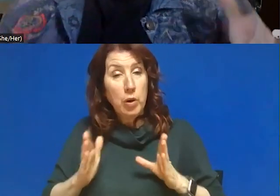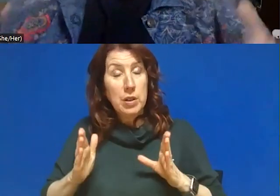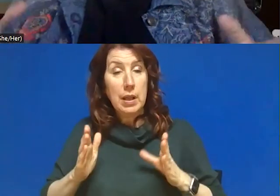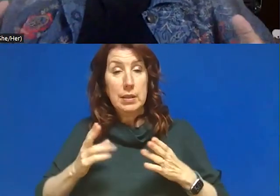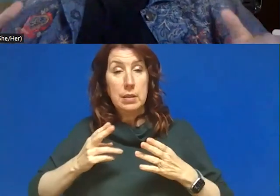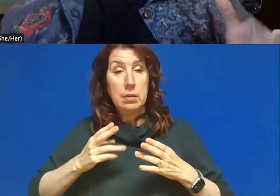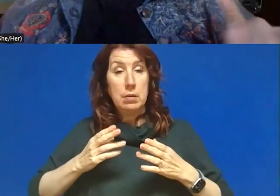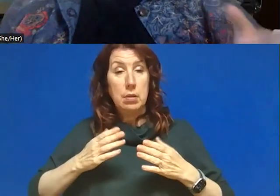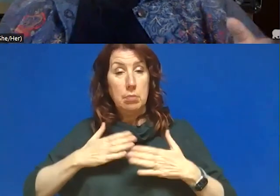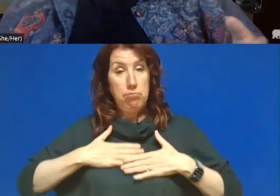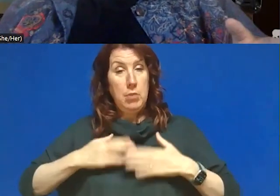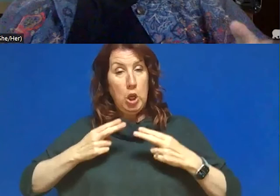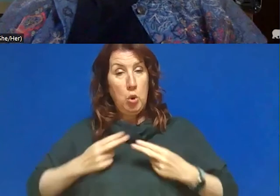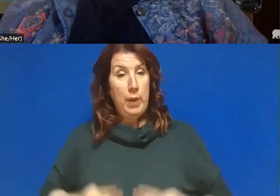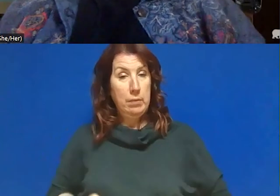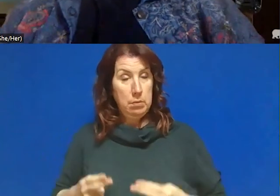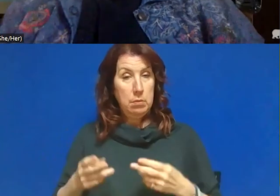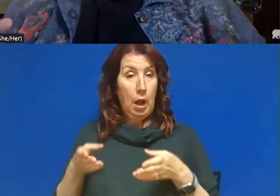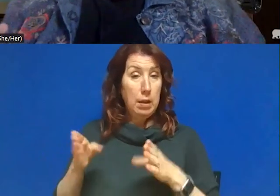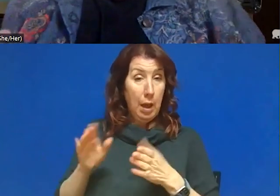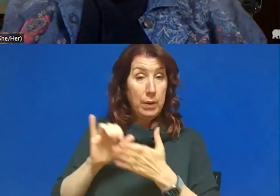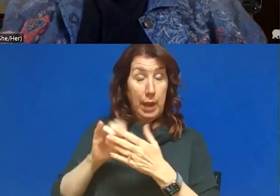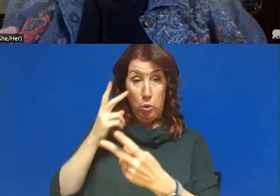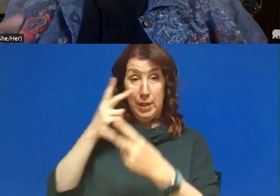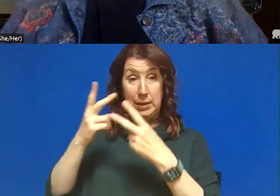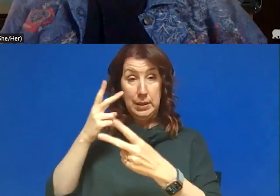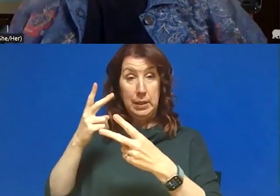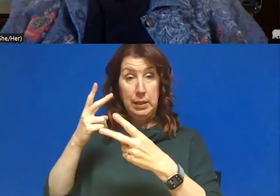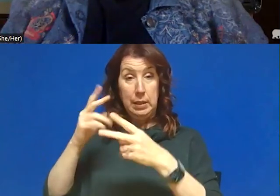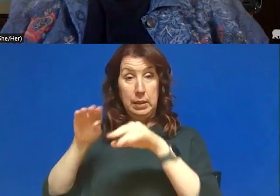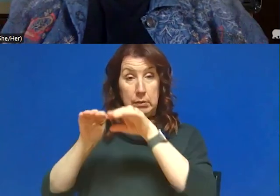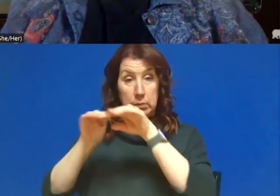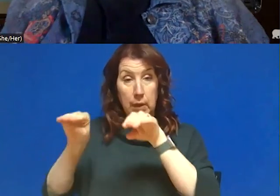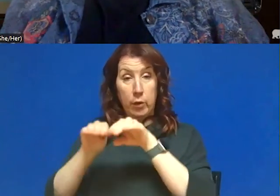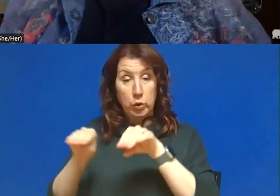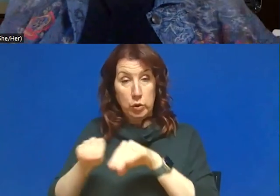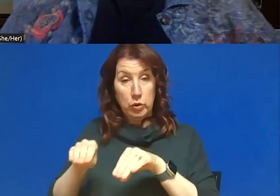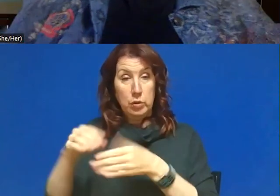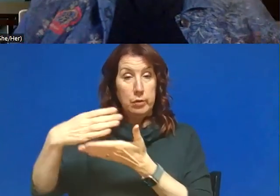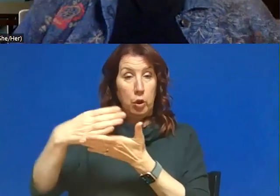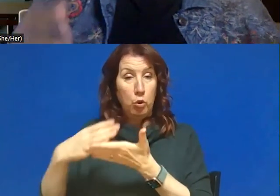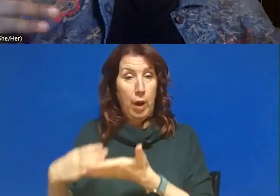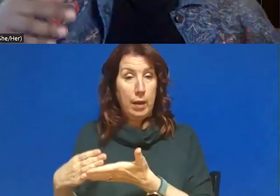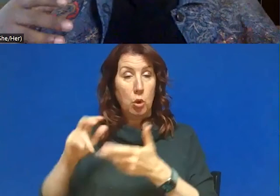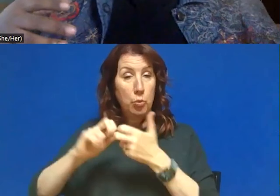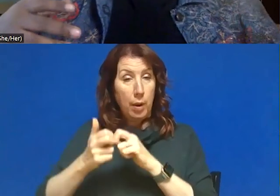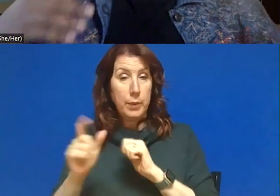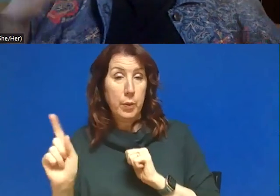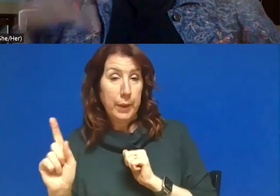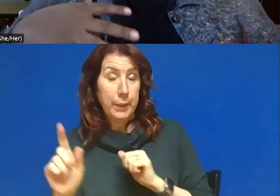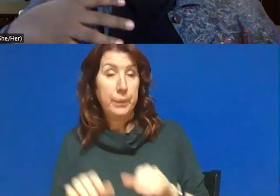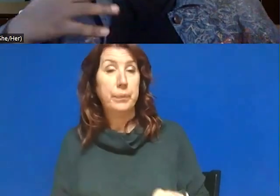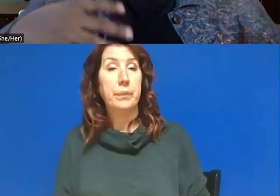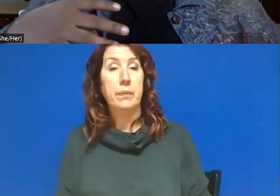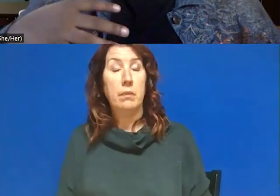and allowing them to be as such lets you see where the cracks lie or where